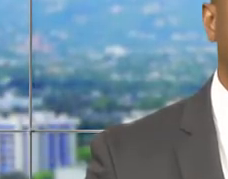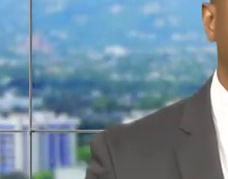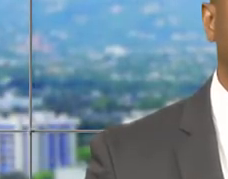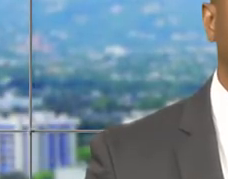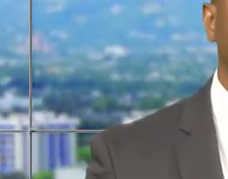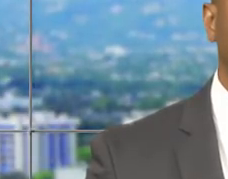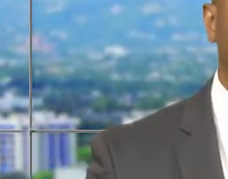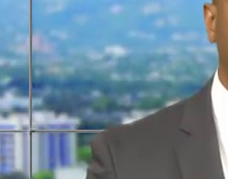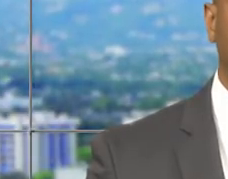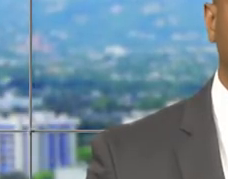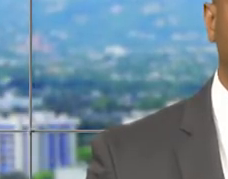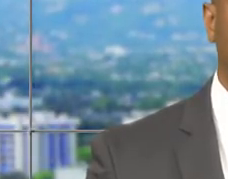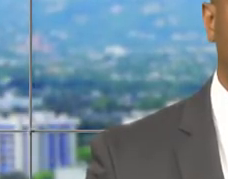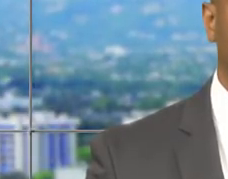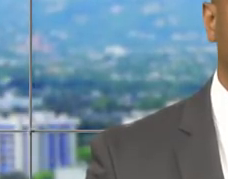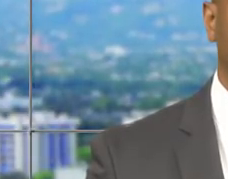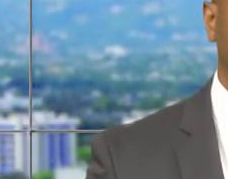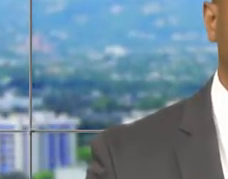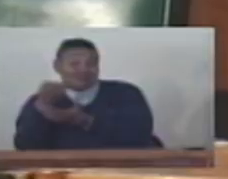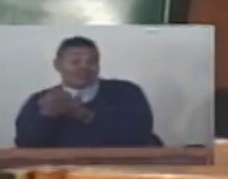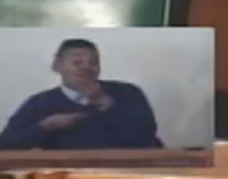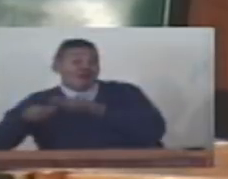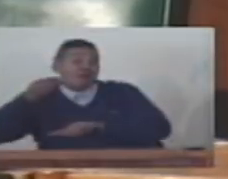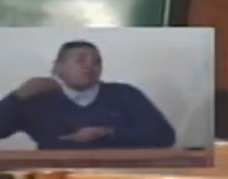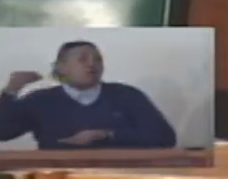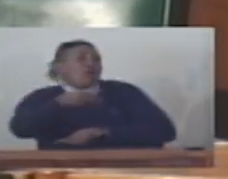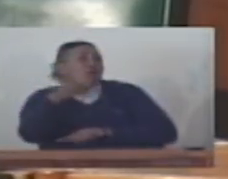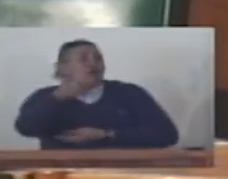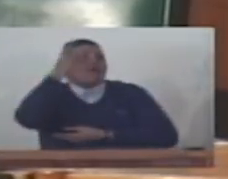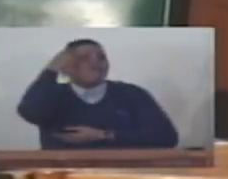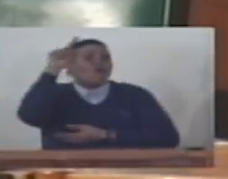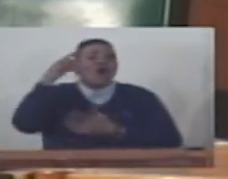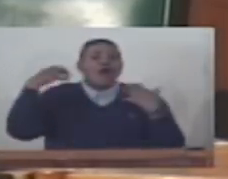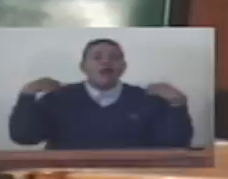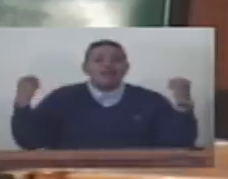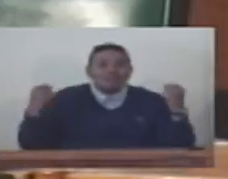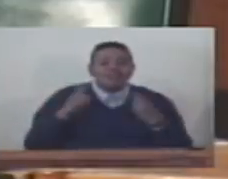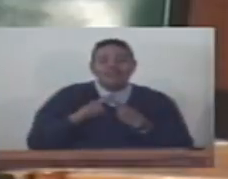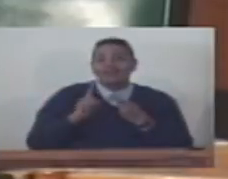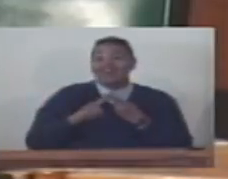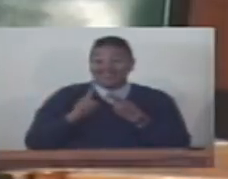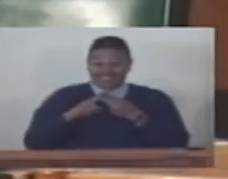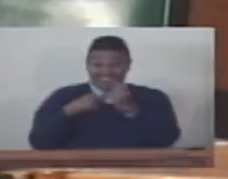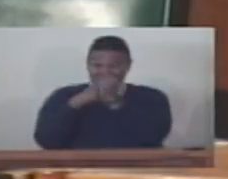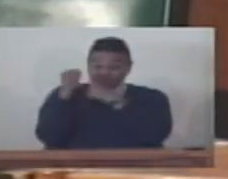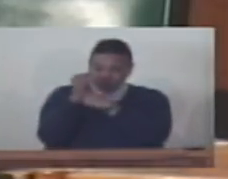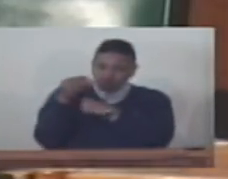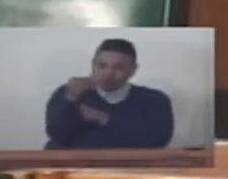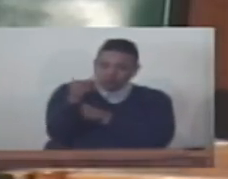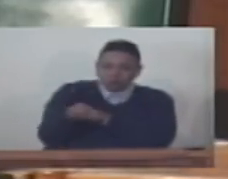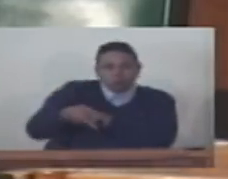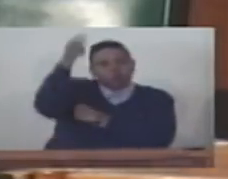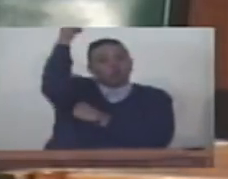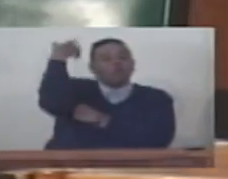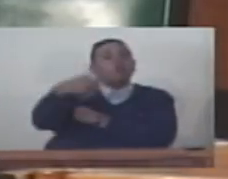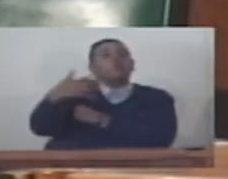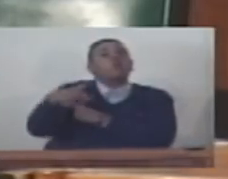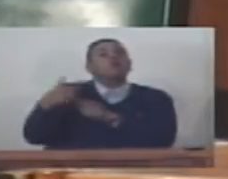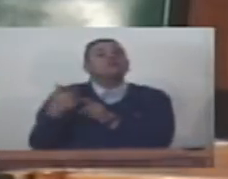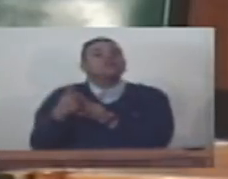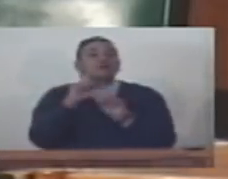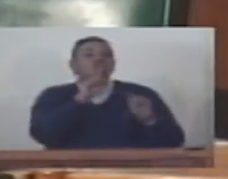as provide increased penalties for breaches. On Friday, Leader of Government Business in the Upper House, Senator Kamina